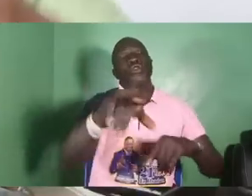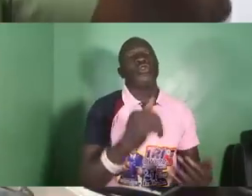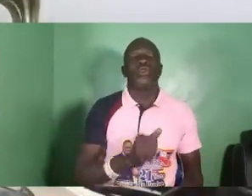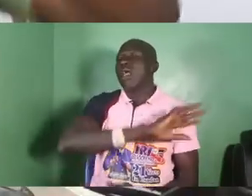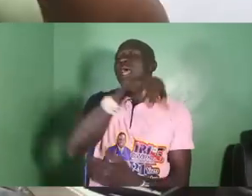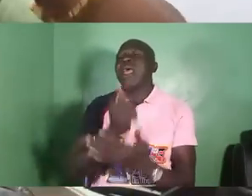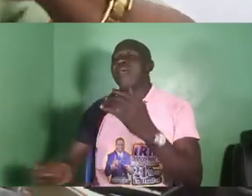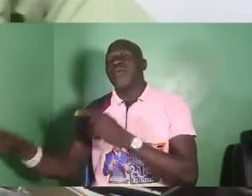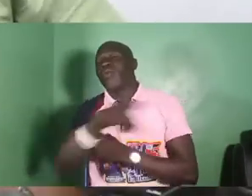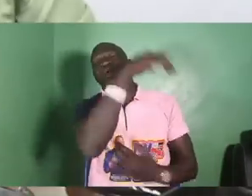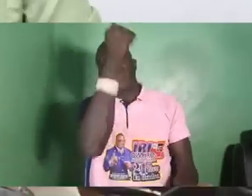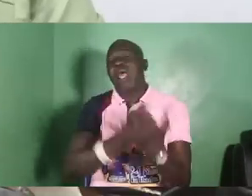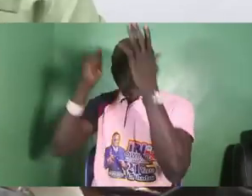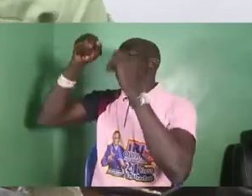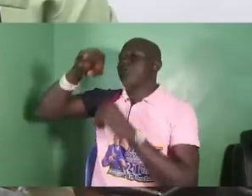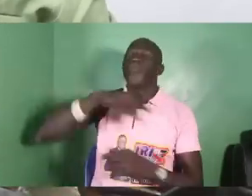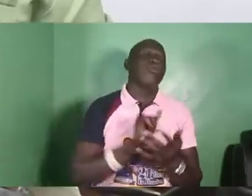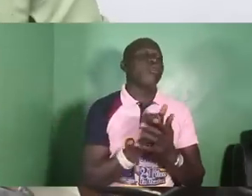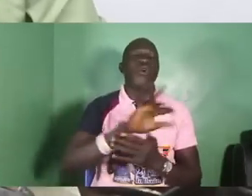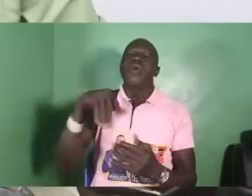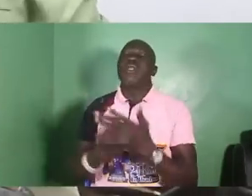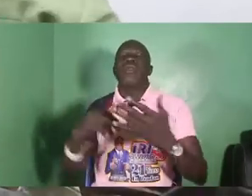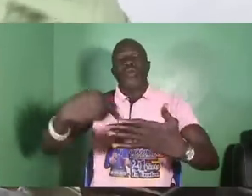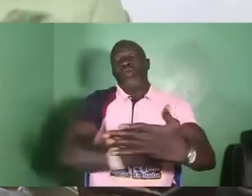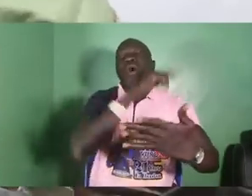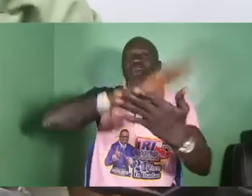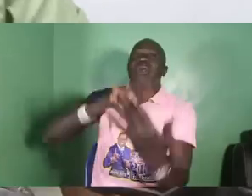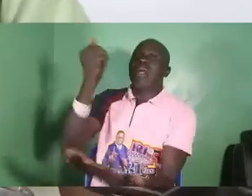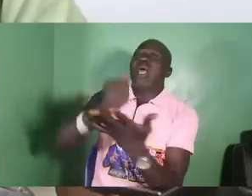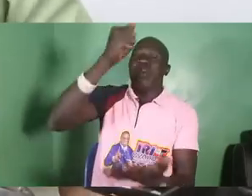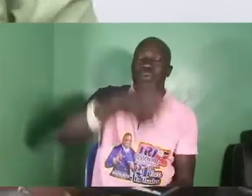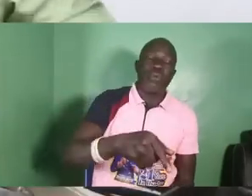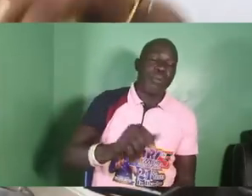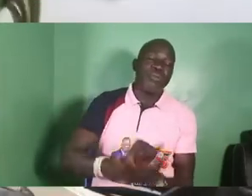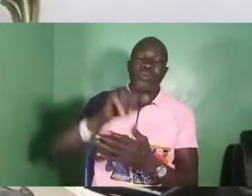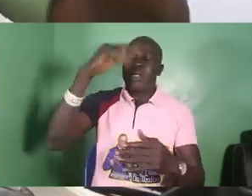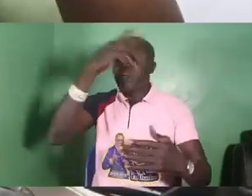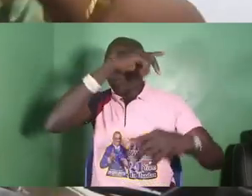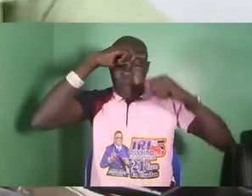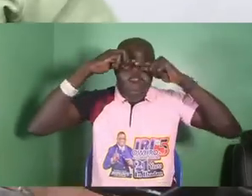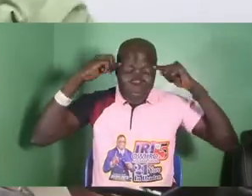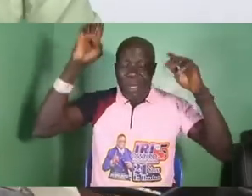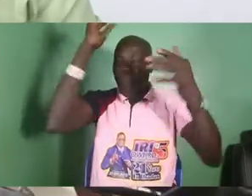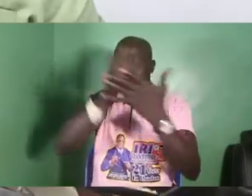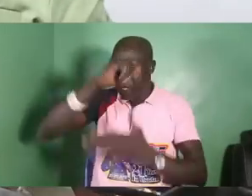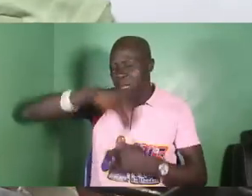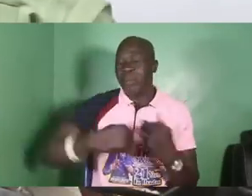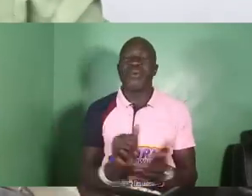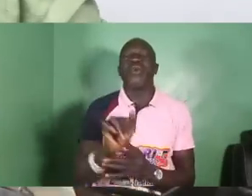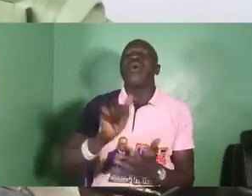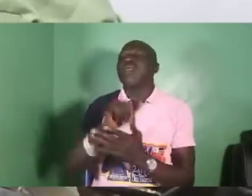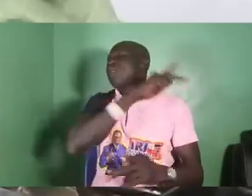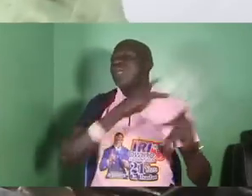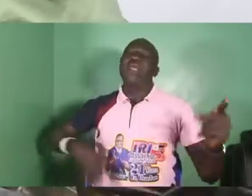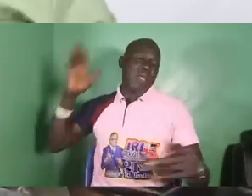Àgbà máa ṣàánú ẹ̀. Òyìnbó máa ṣàánú ẹ̀. And you do not shan. Oh,